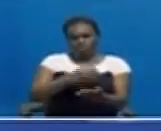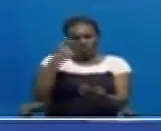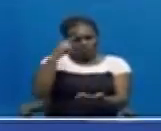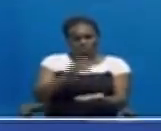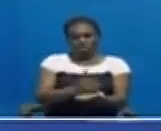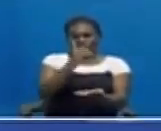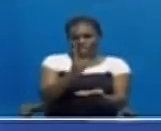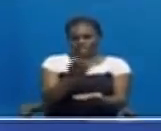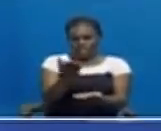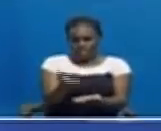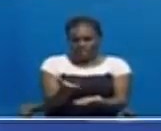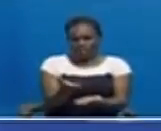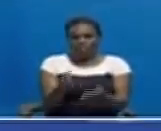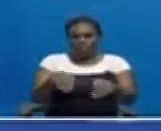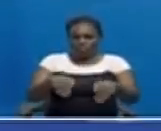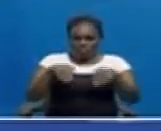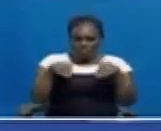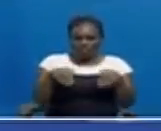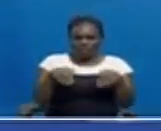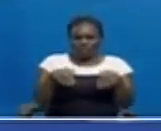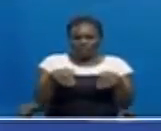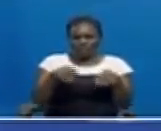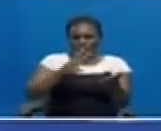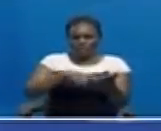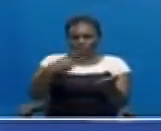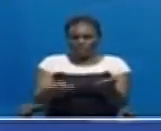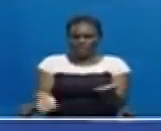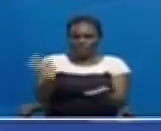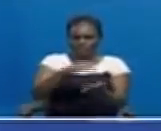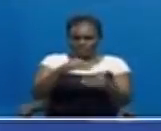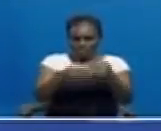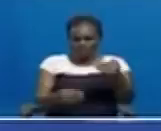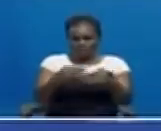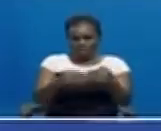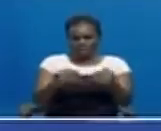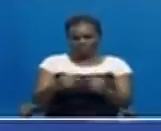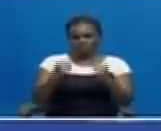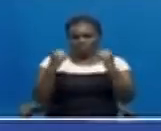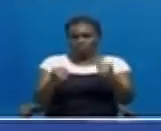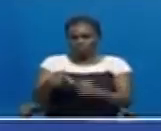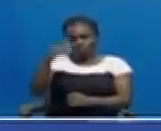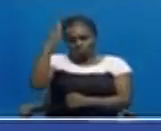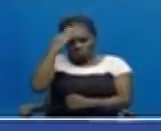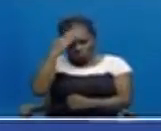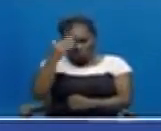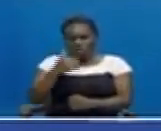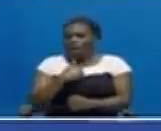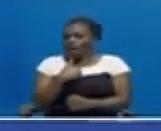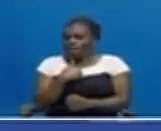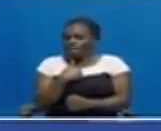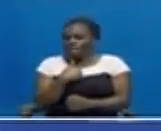shilling, and now it's put its hands up and fallen back and said the dollar is the king. So I think, you know, it will be taken